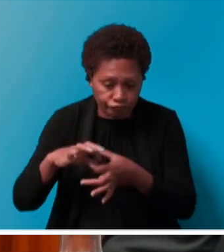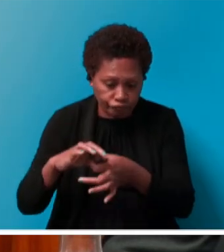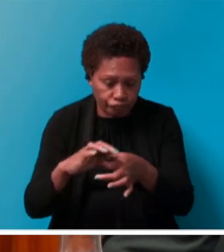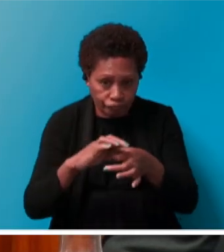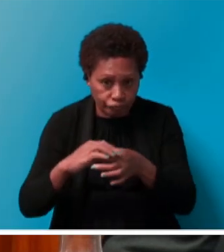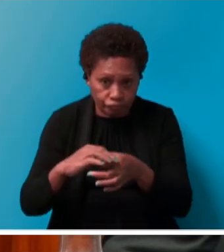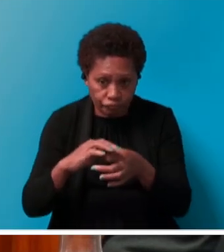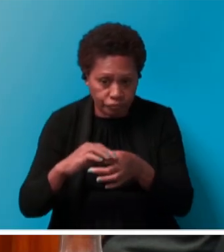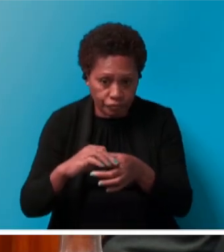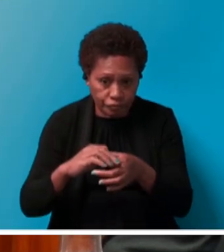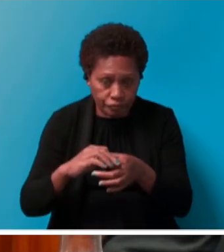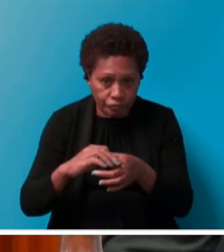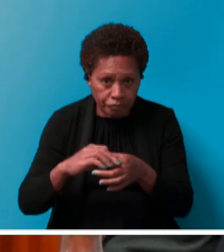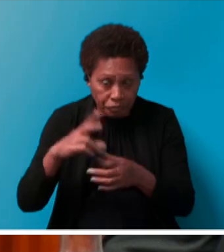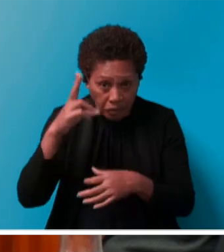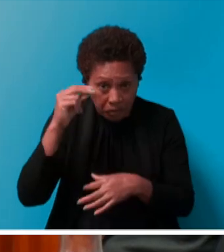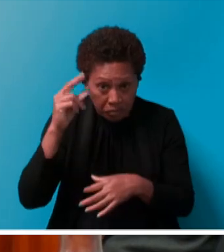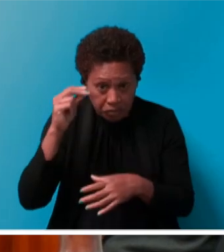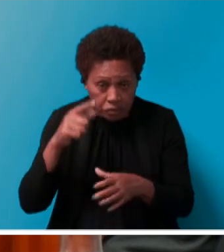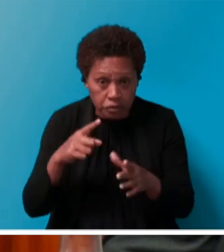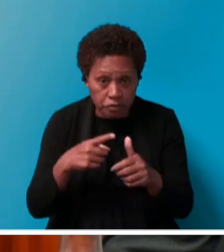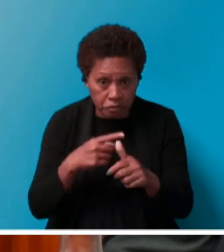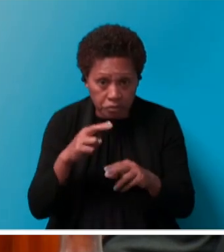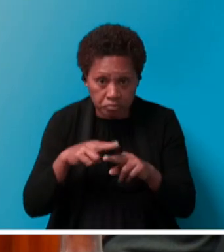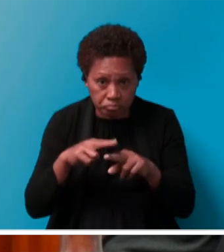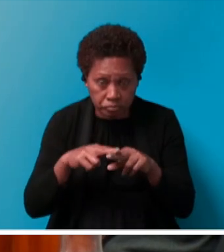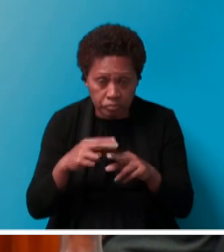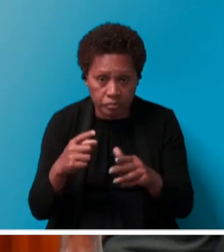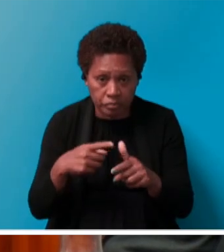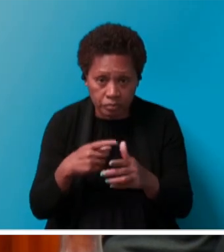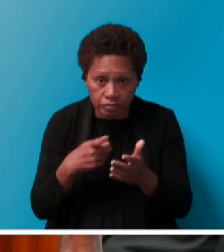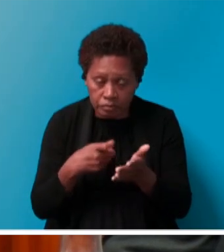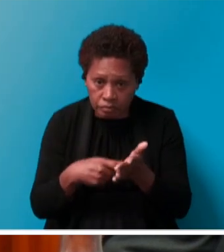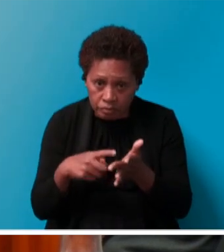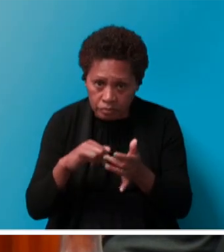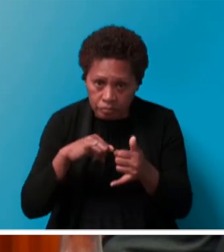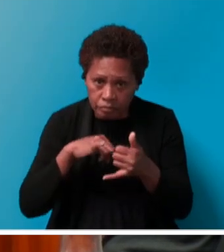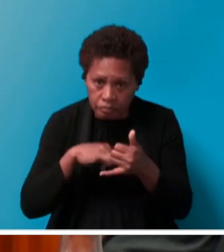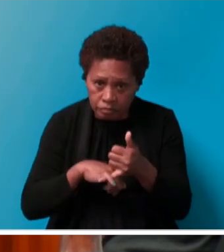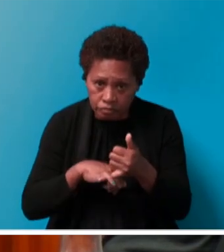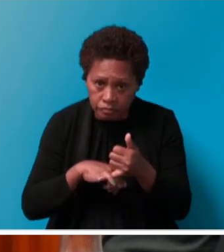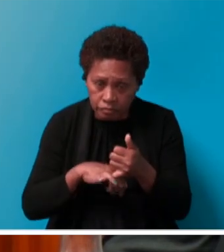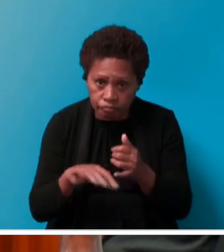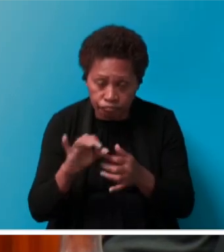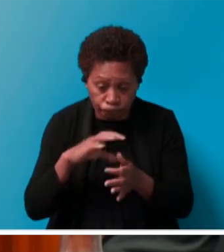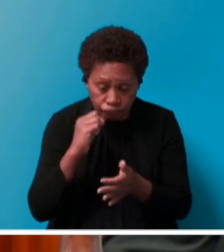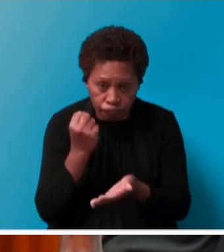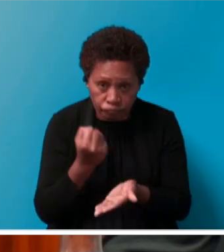area. This is not just about preservation. It's about ensuring that the economic